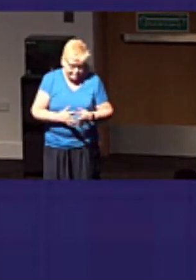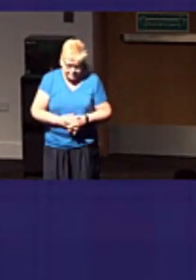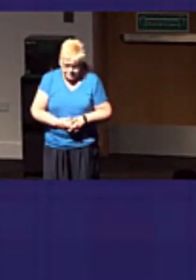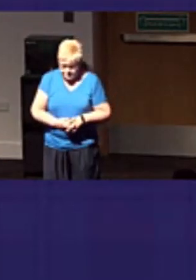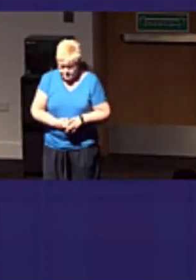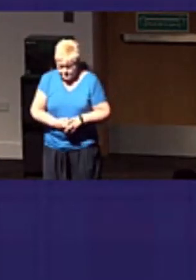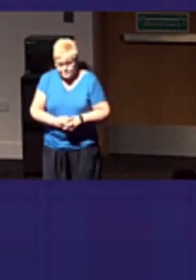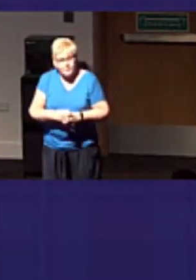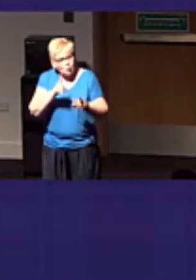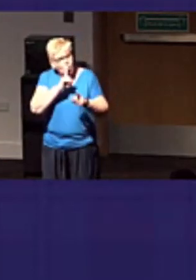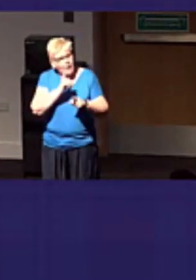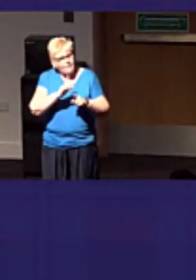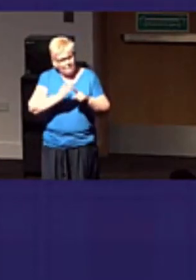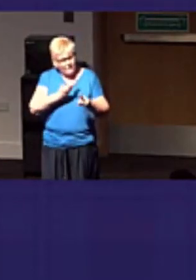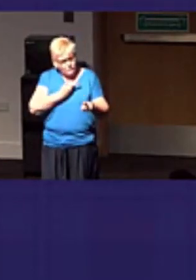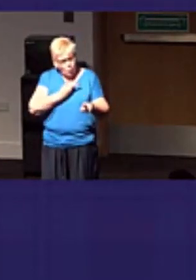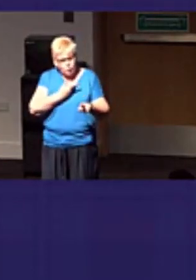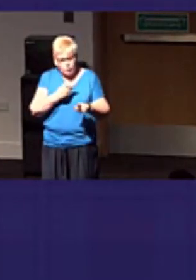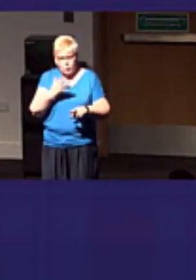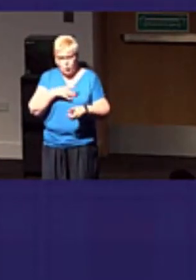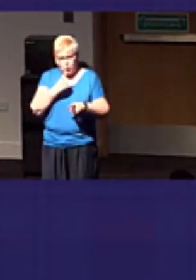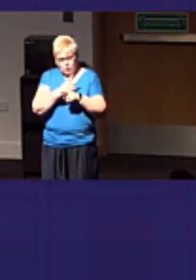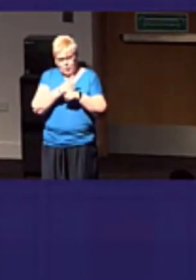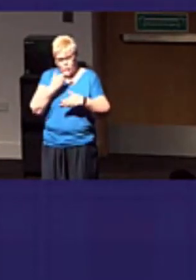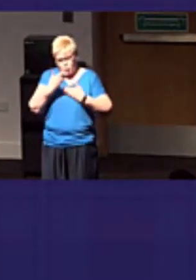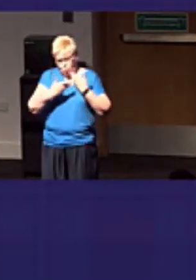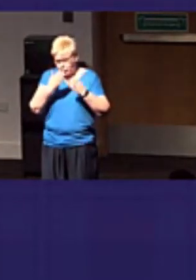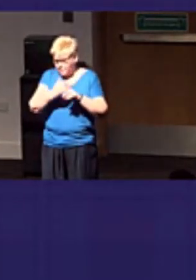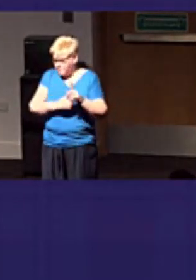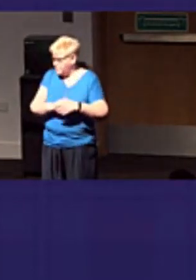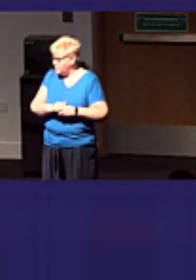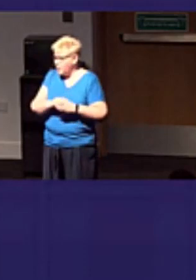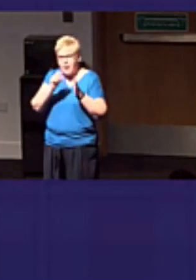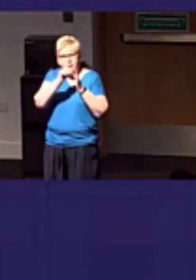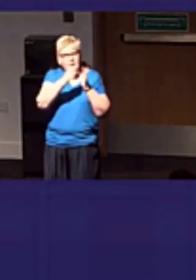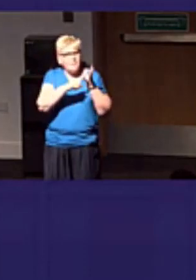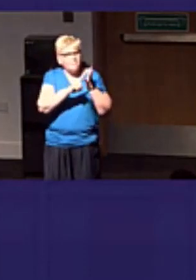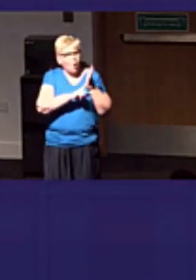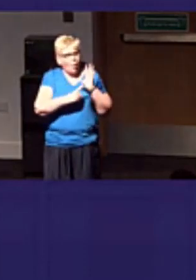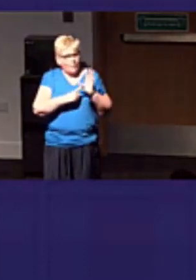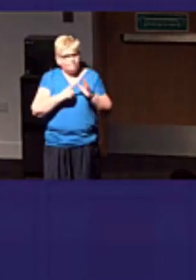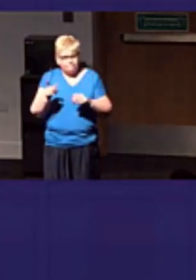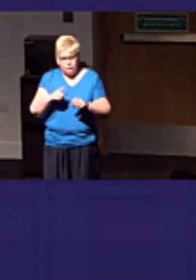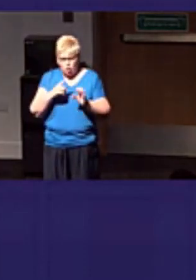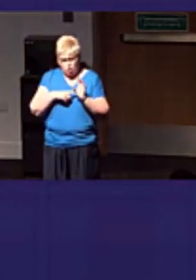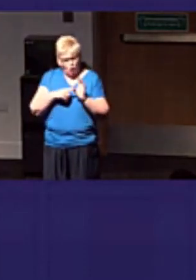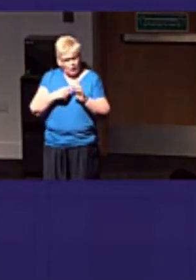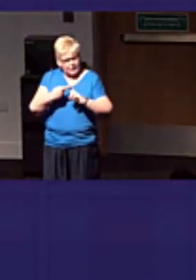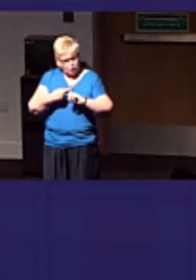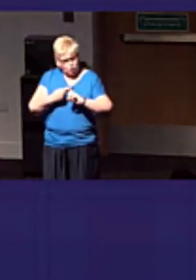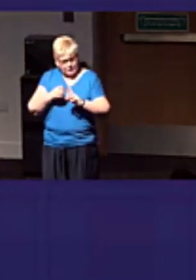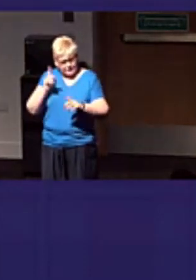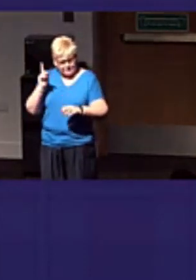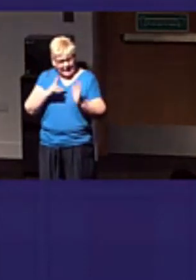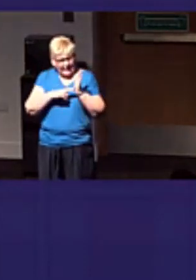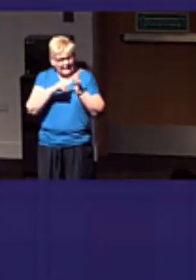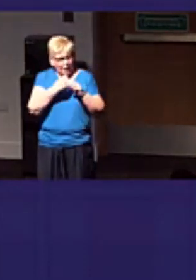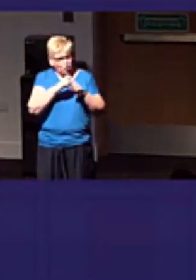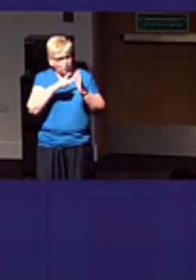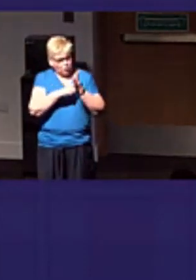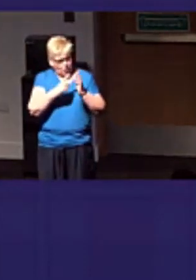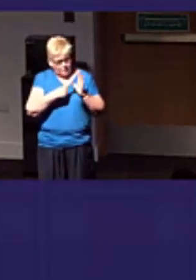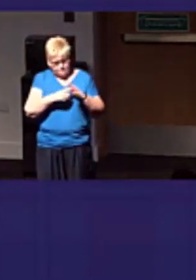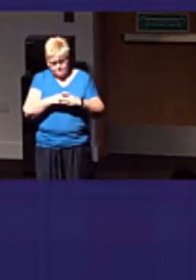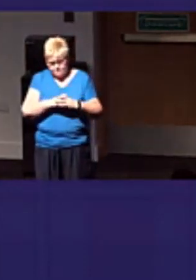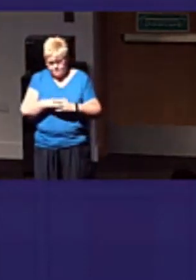So before we do that, I'd like to share with you the story of Paula. Paula is a young engineer in Lagos, Nigeria. I spent 4 years of